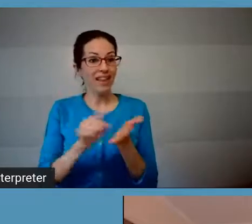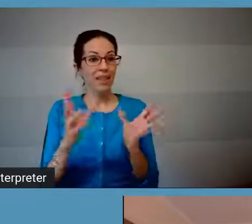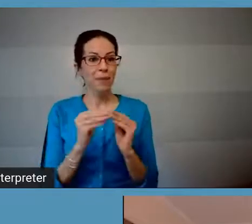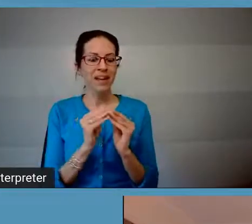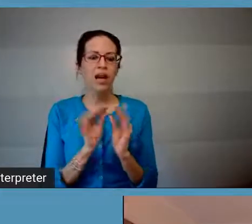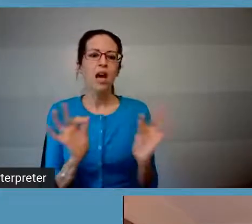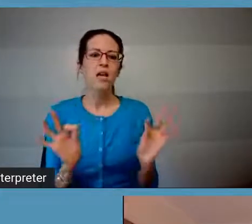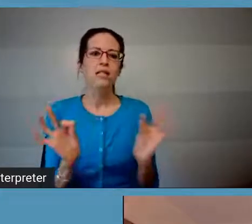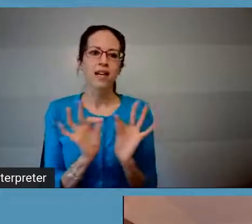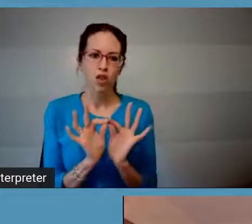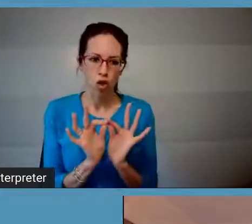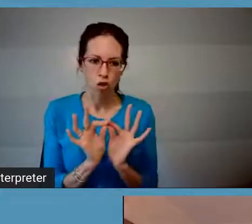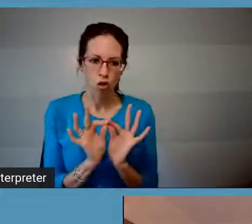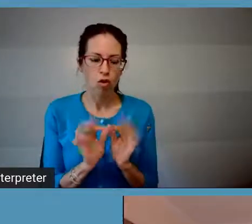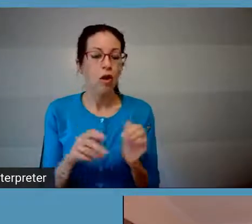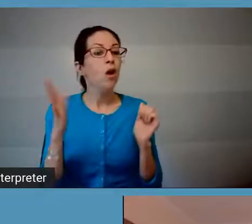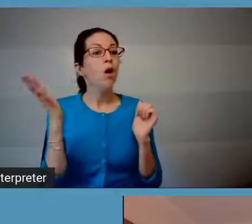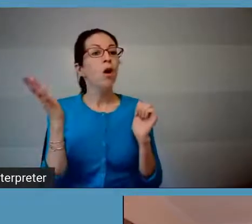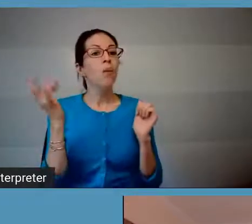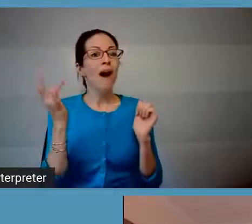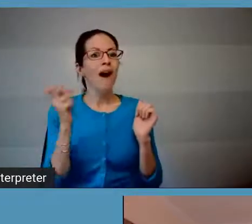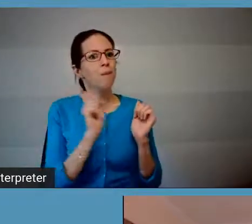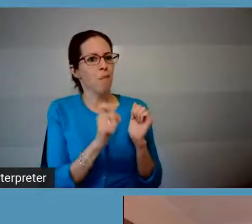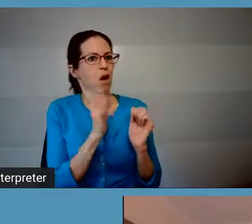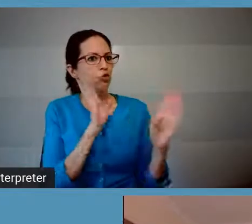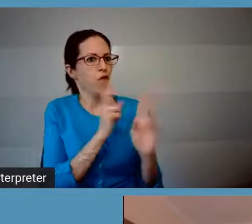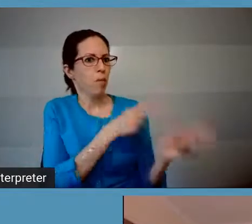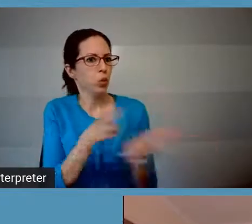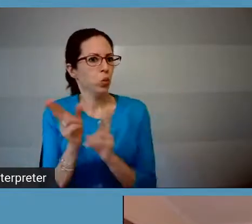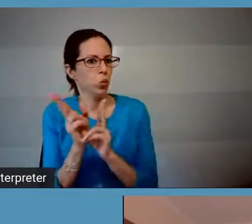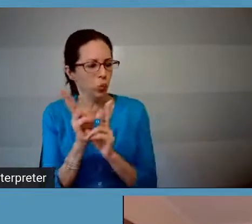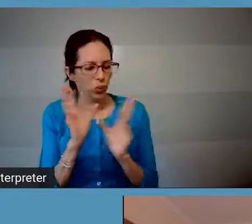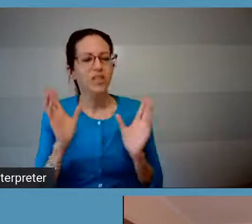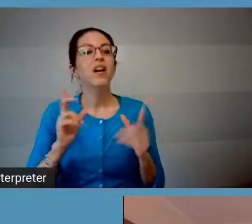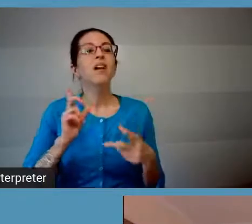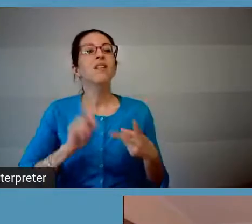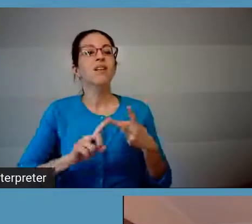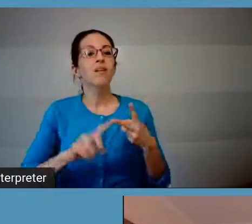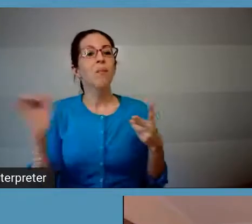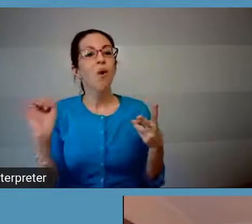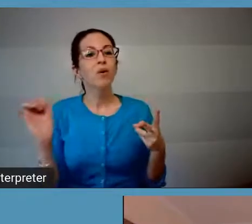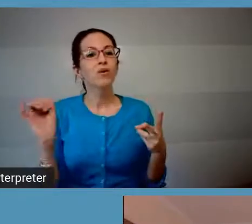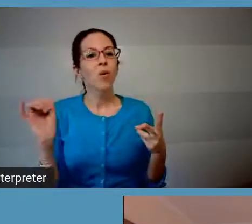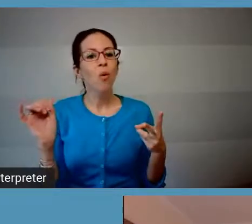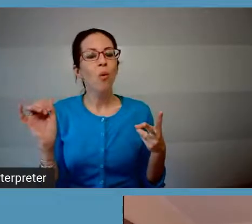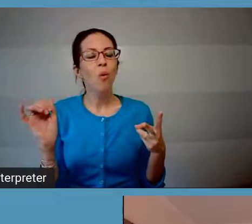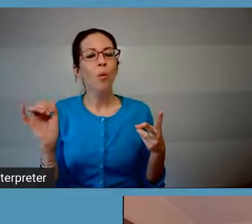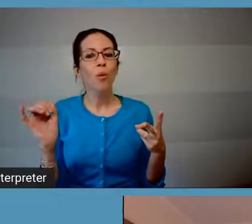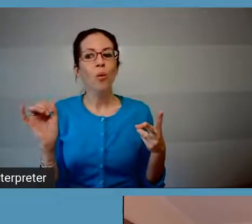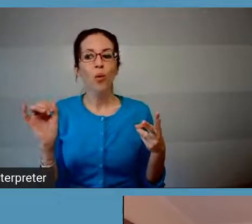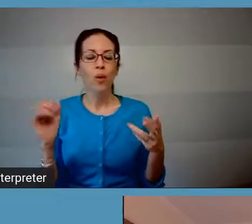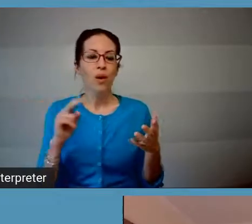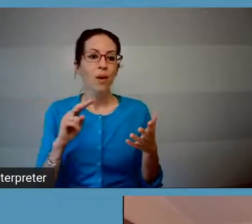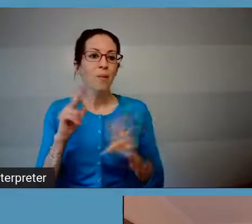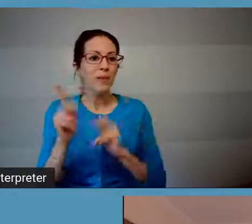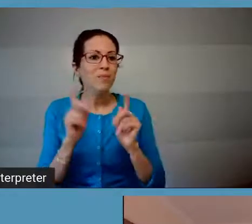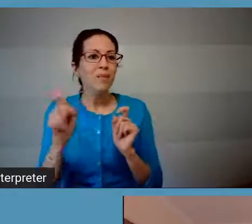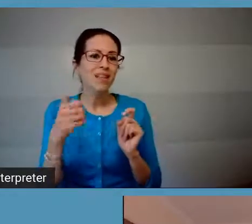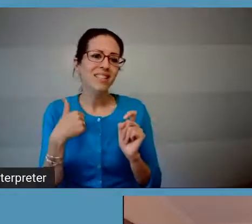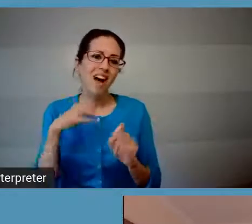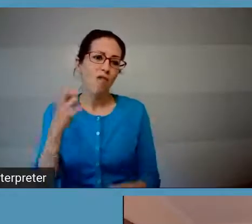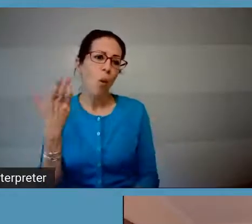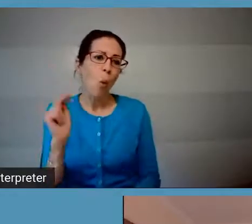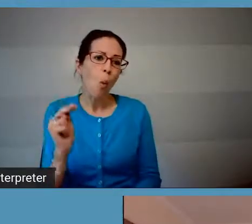essential, not only to troubleshooting, but to letting people have their own independence within the confines